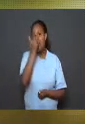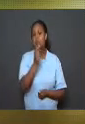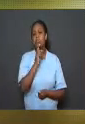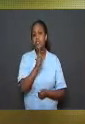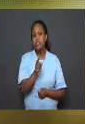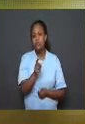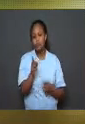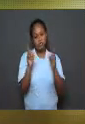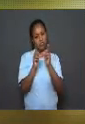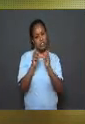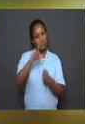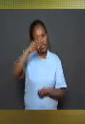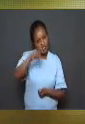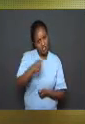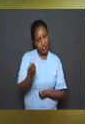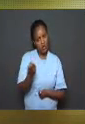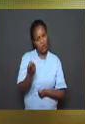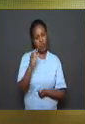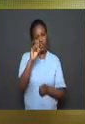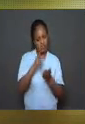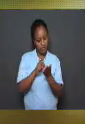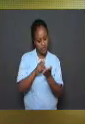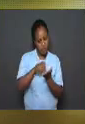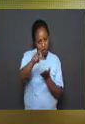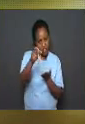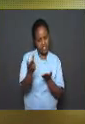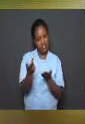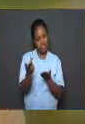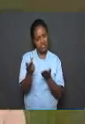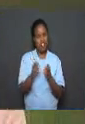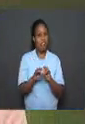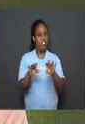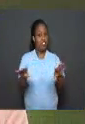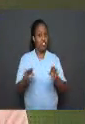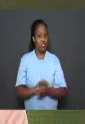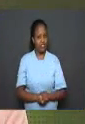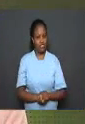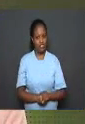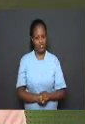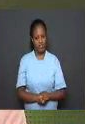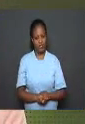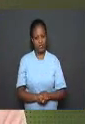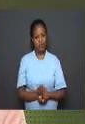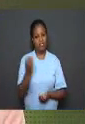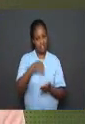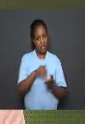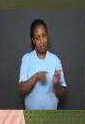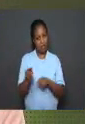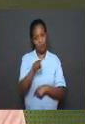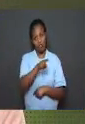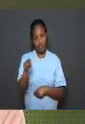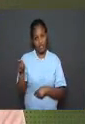is necessary for democracy to prevail. You will also study